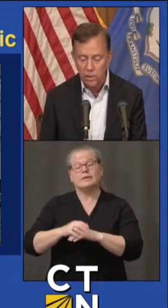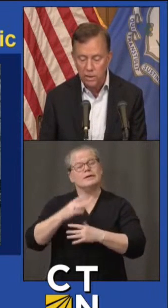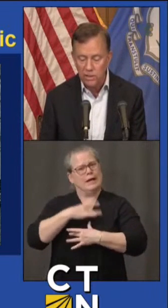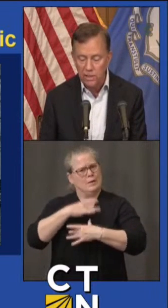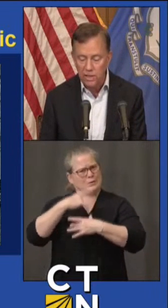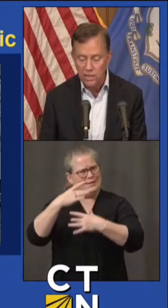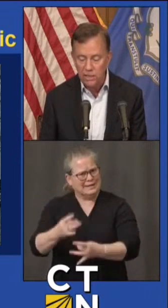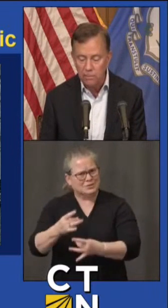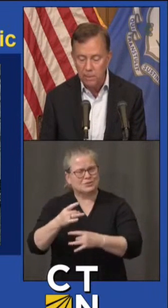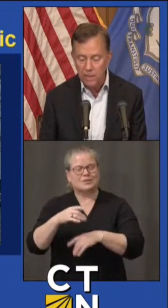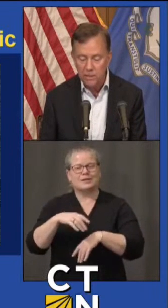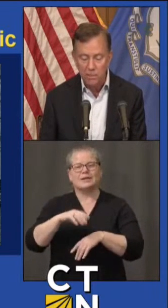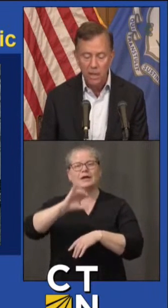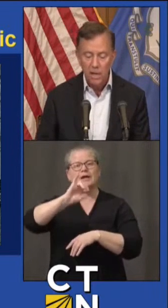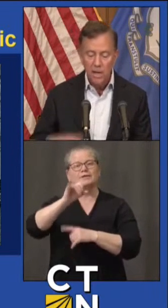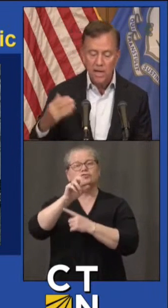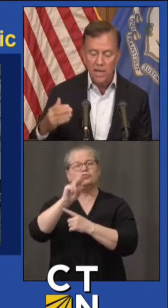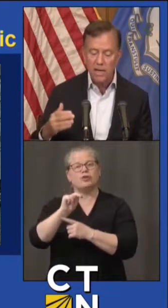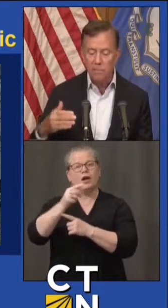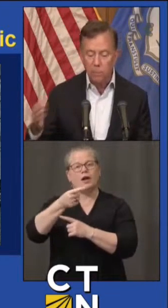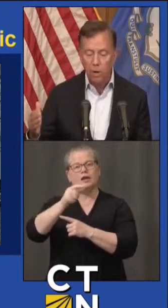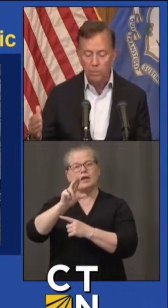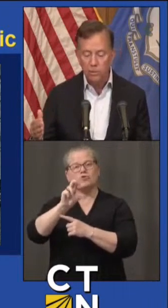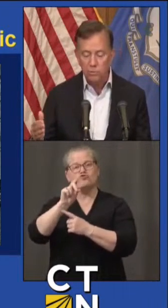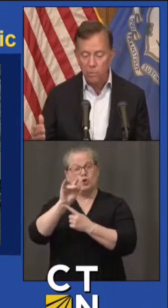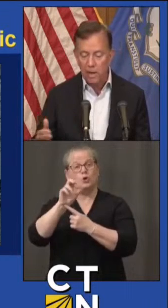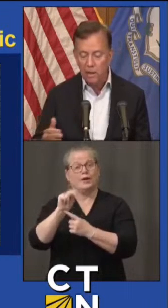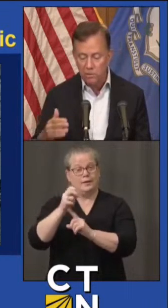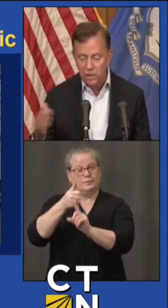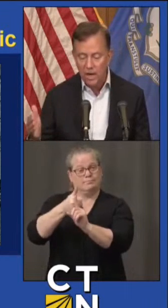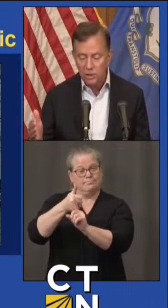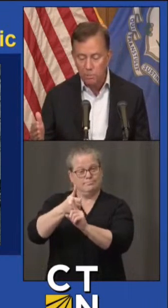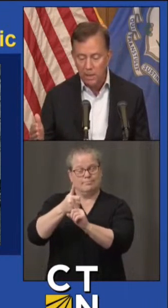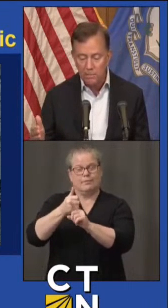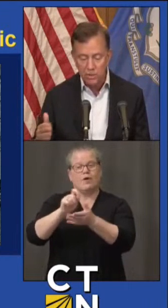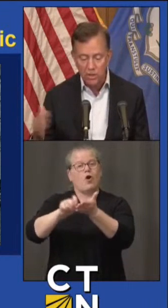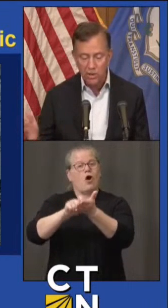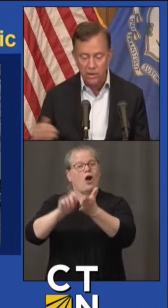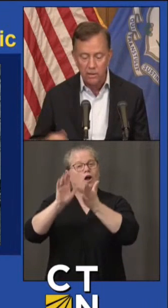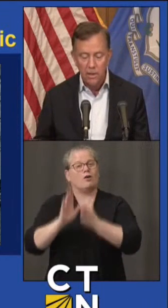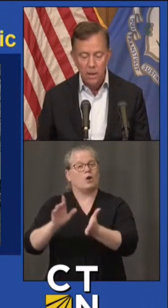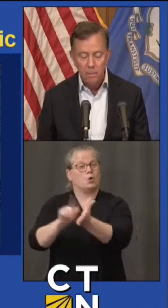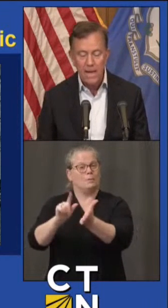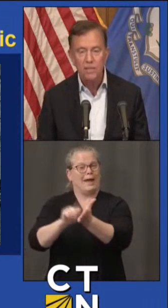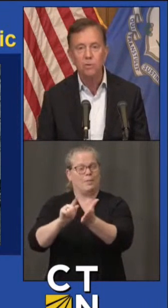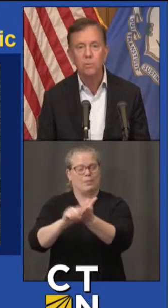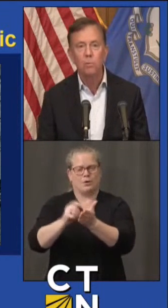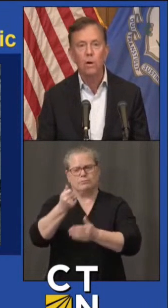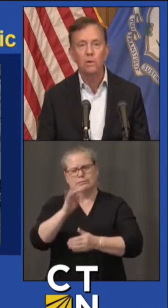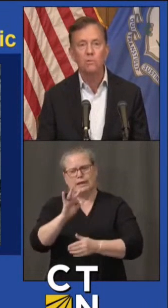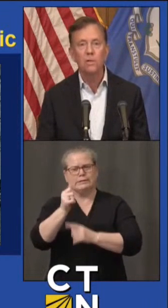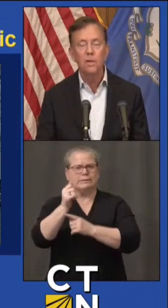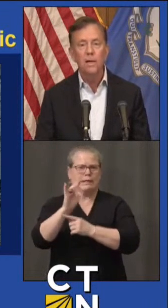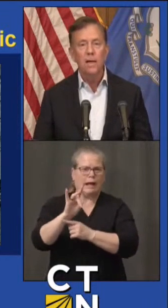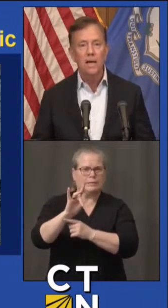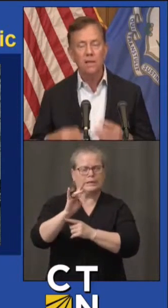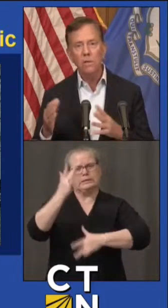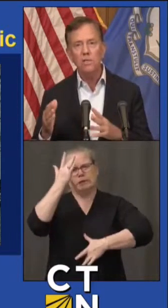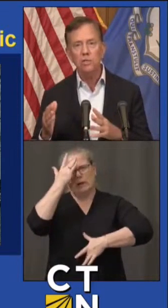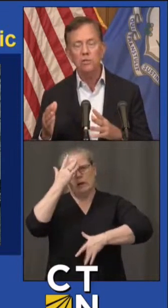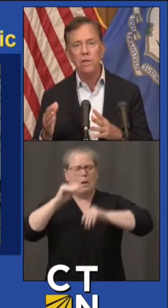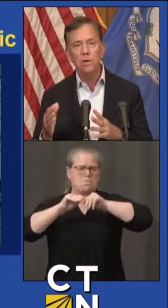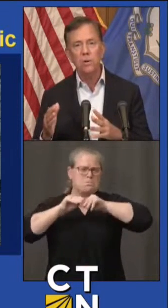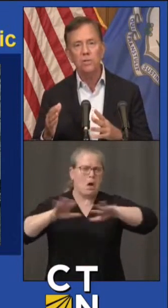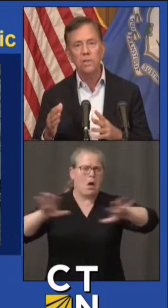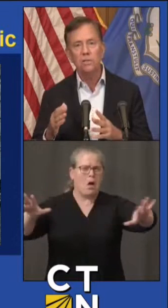During 1918 Pandemic, Connecticut Barbers Rebelled, Docs Blamed Hysteria, Masks Were Boiled. And I thought this